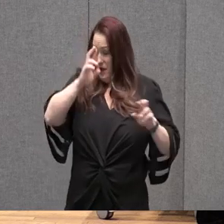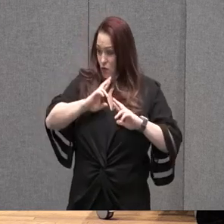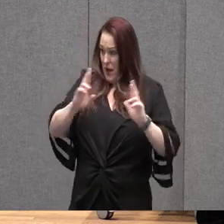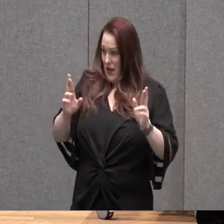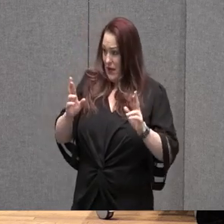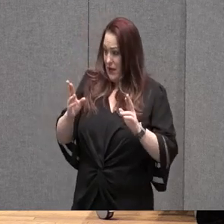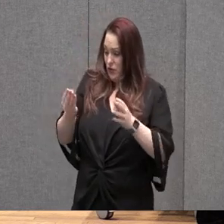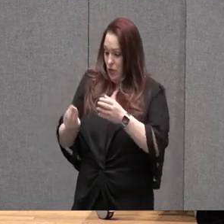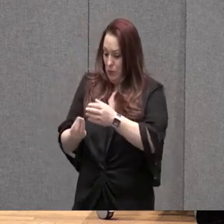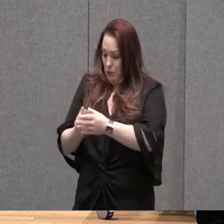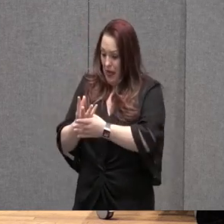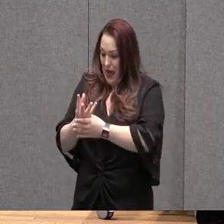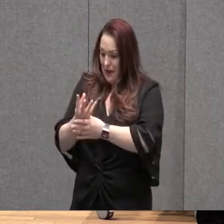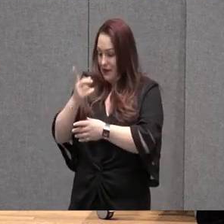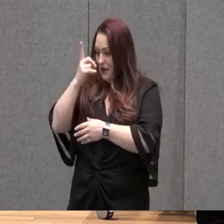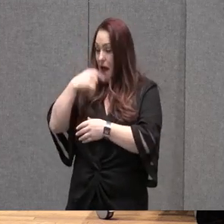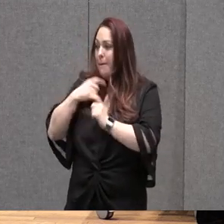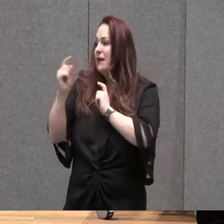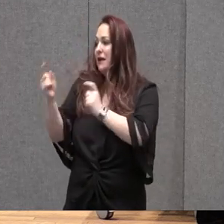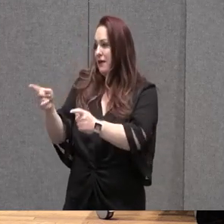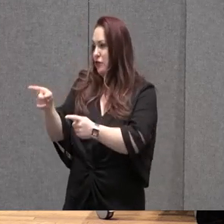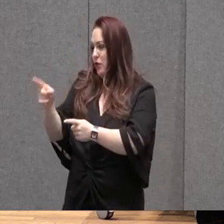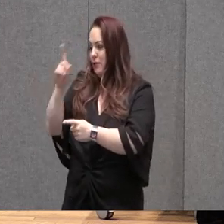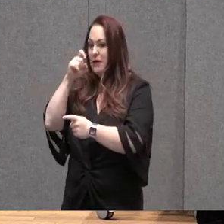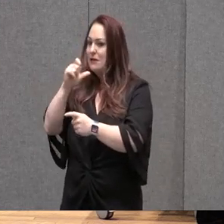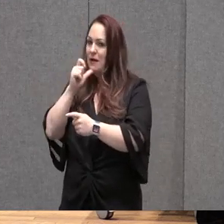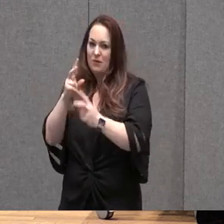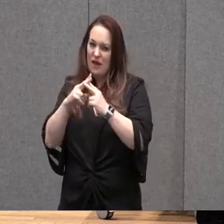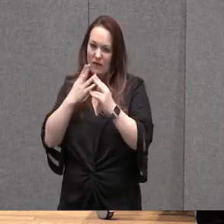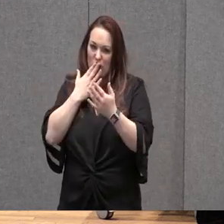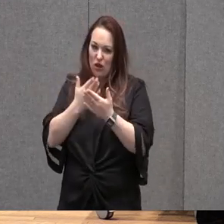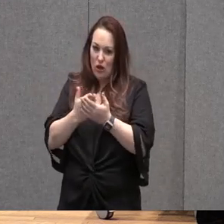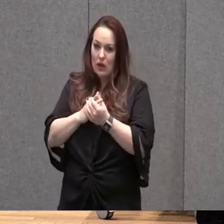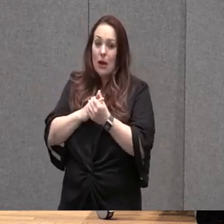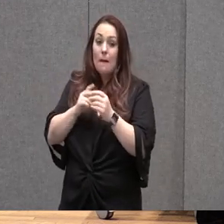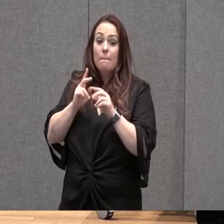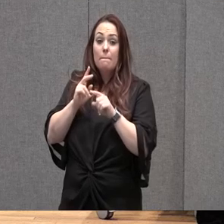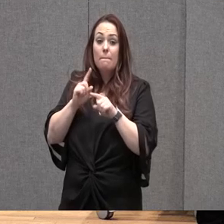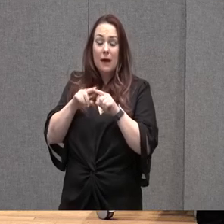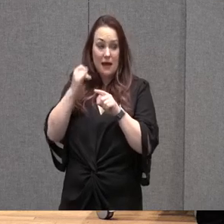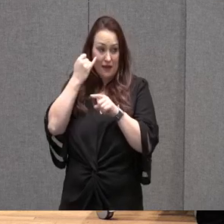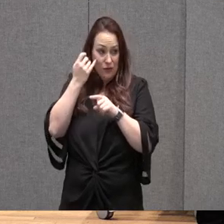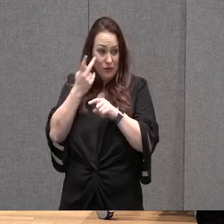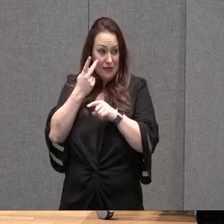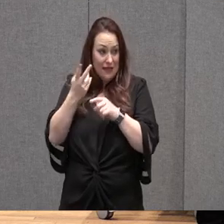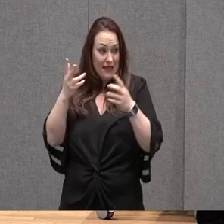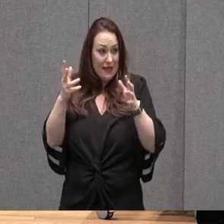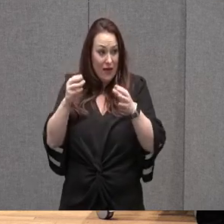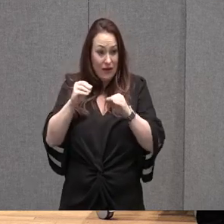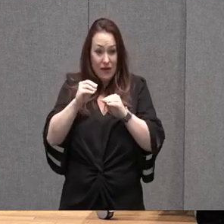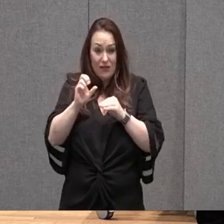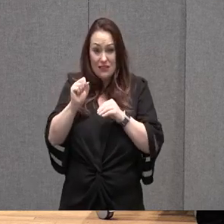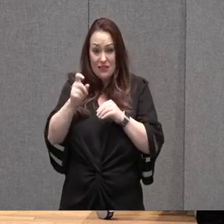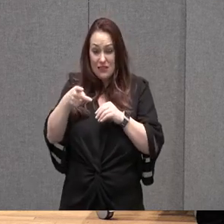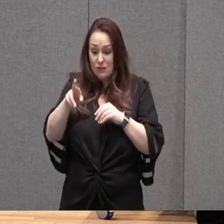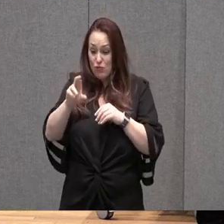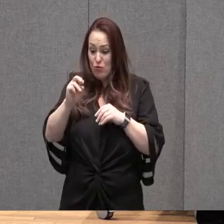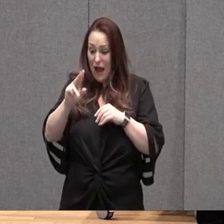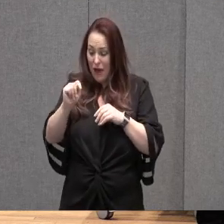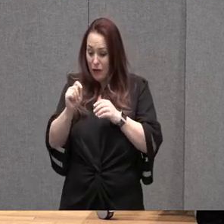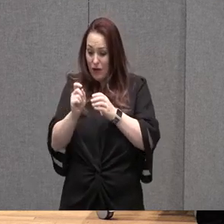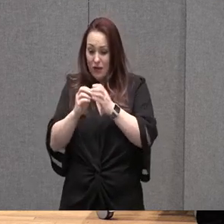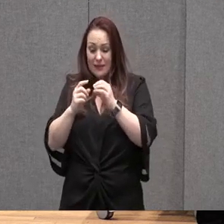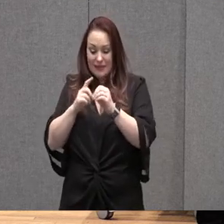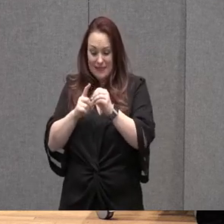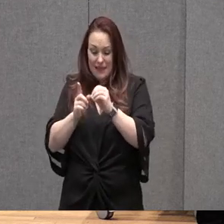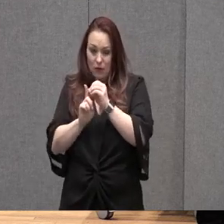plant. Ooh. I'll give them to you because I am not very good at it. But if you see here, they've already sprouted. I see the green. Yeah, and